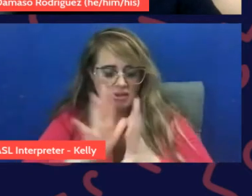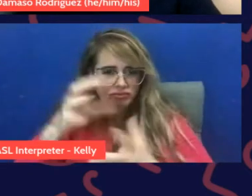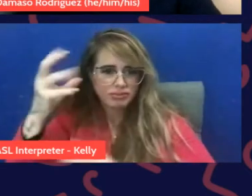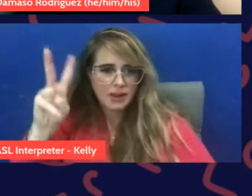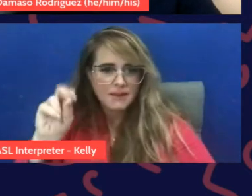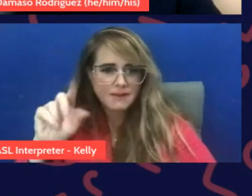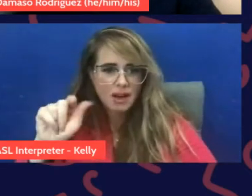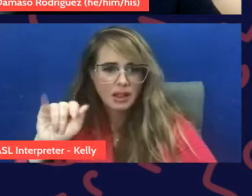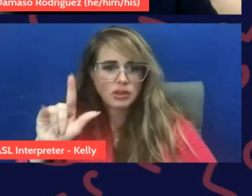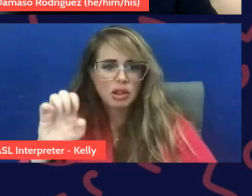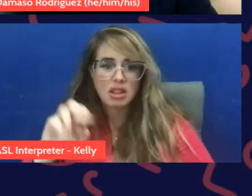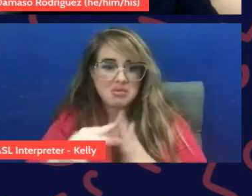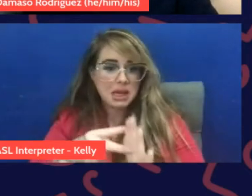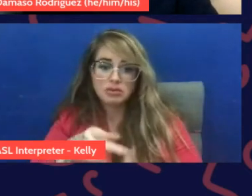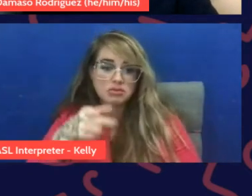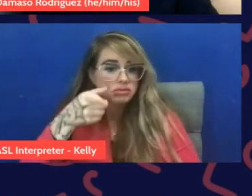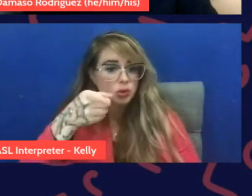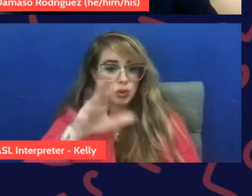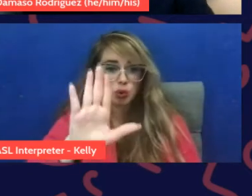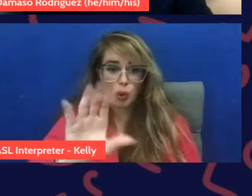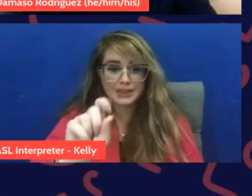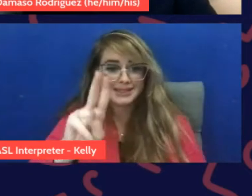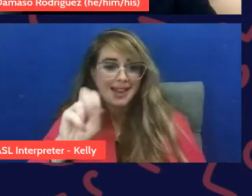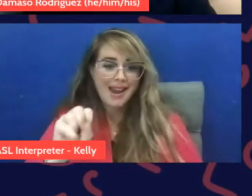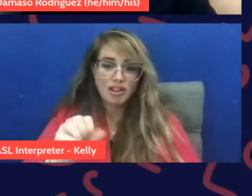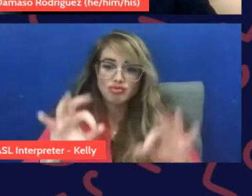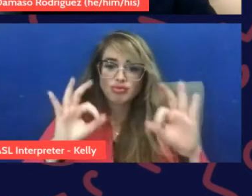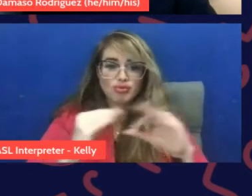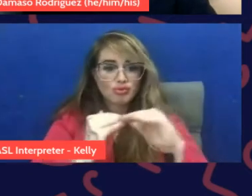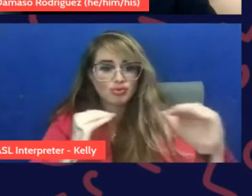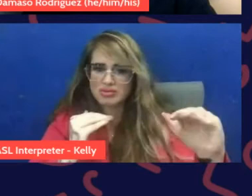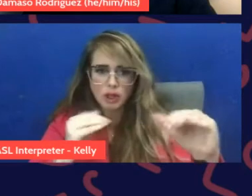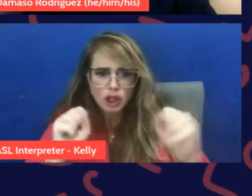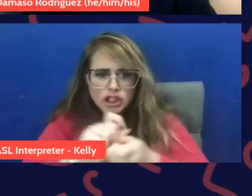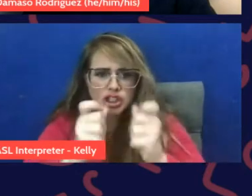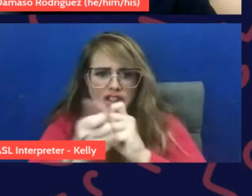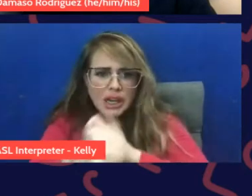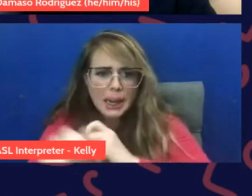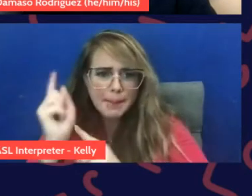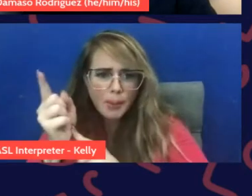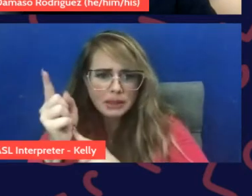moment. Your personhood could change at any moment. So